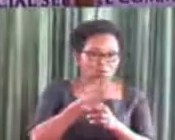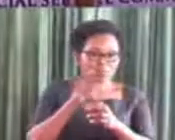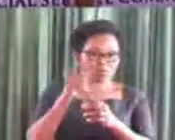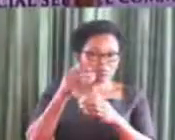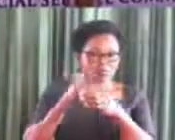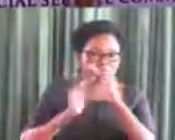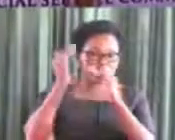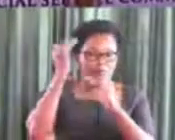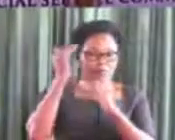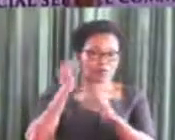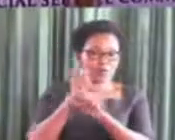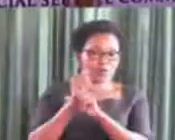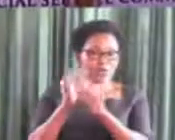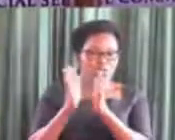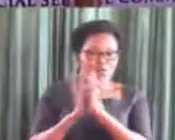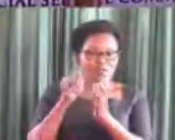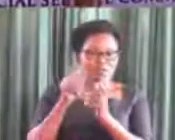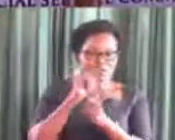that particular appeal,